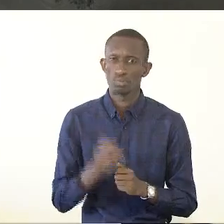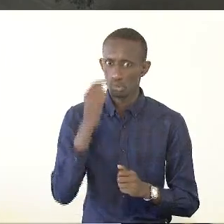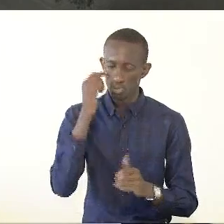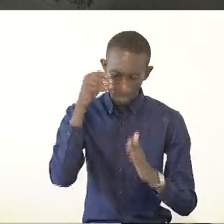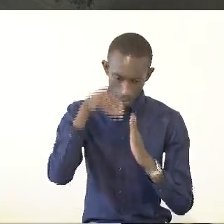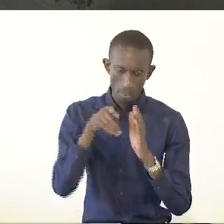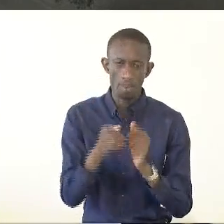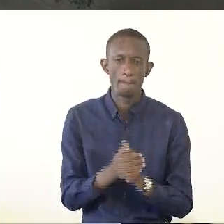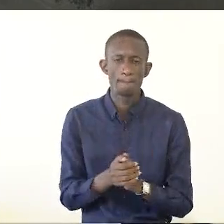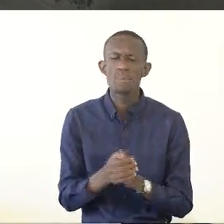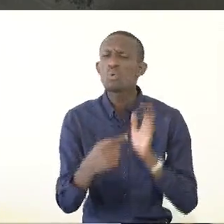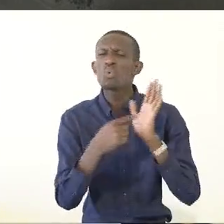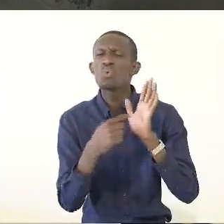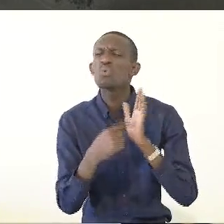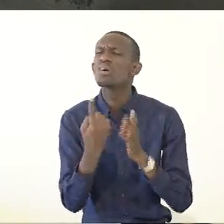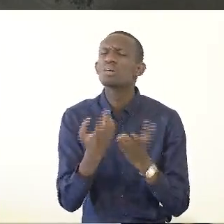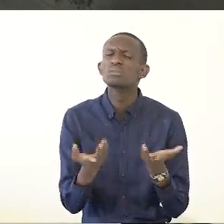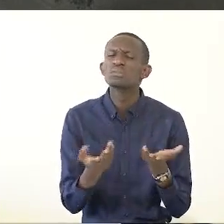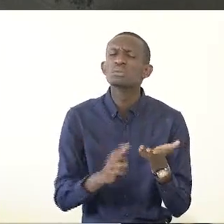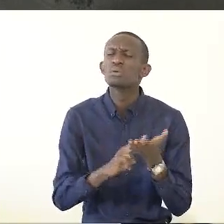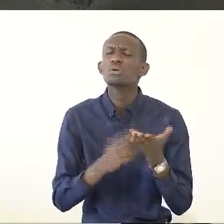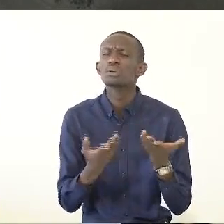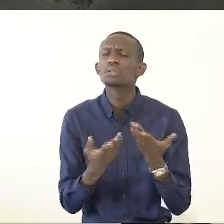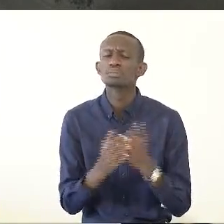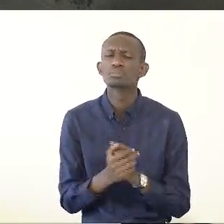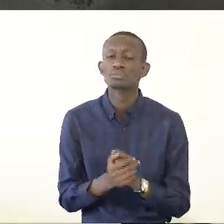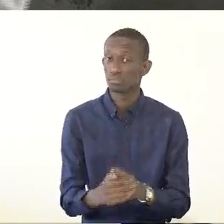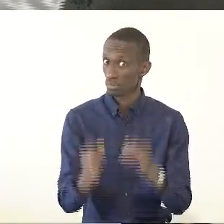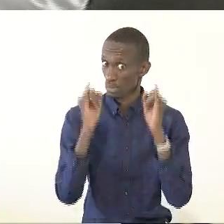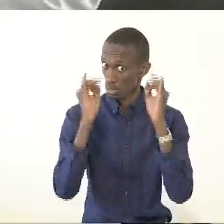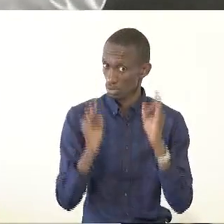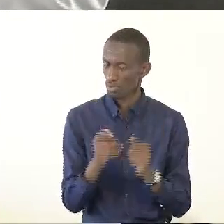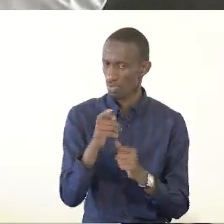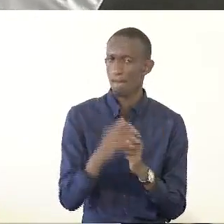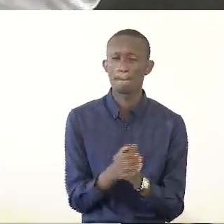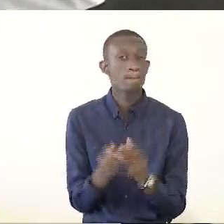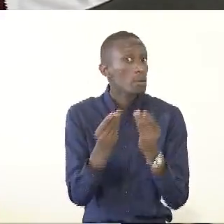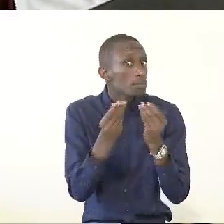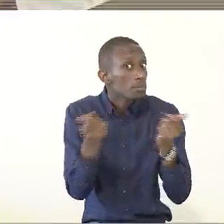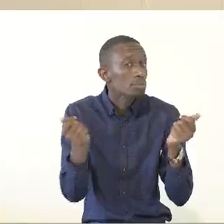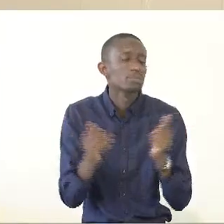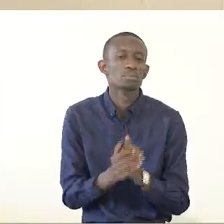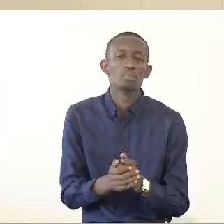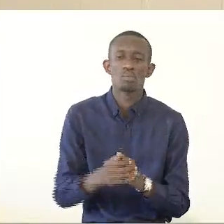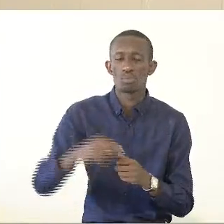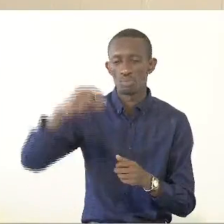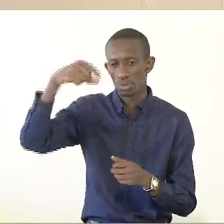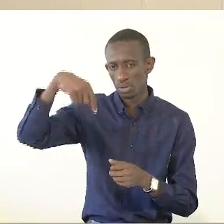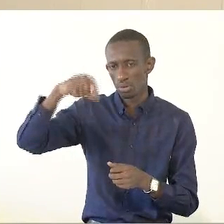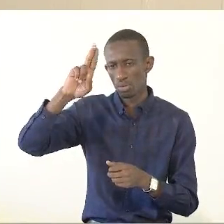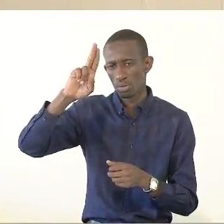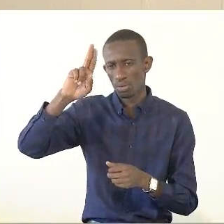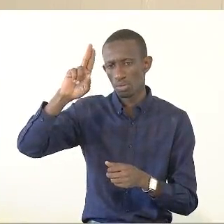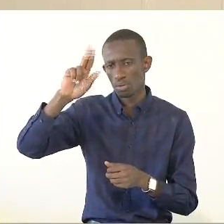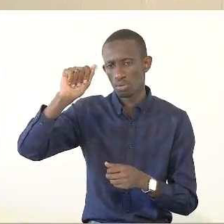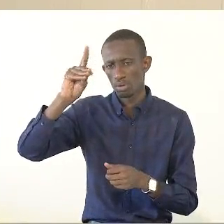of the examples we can use. If we are solving a quadratic equation by graphical method, of